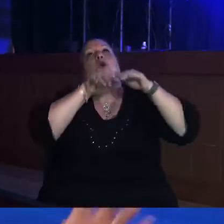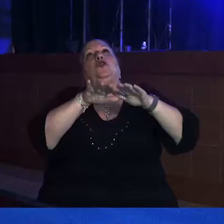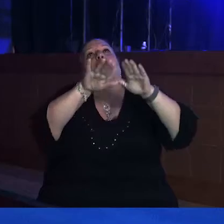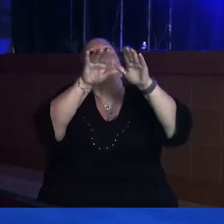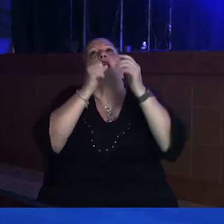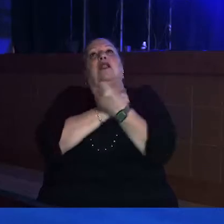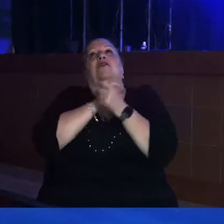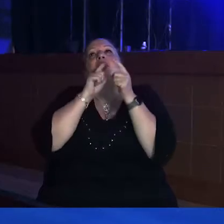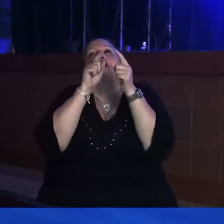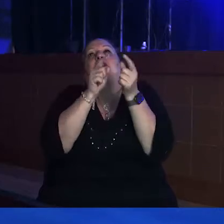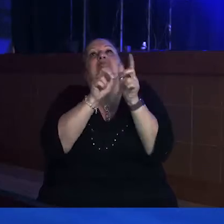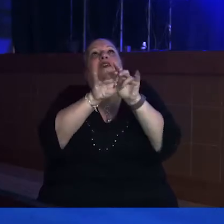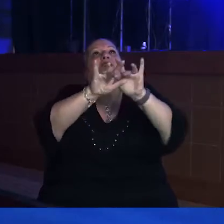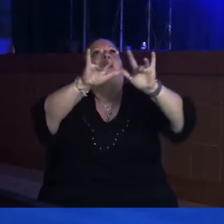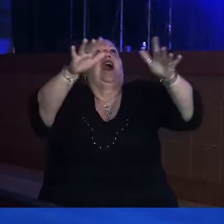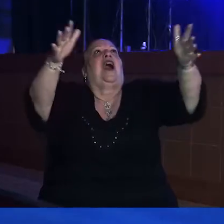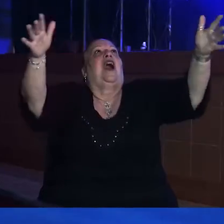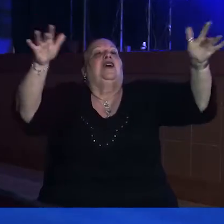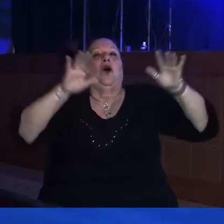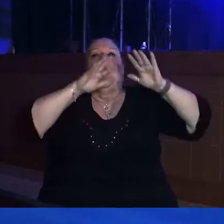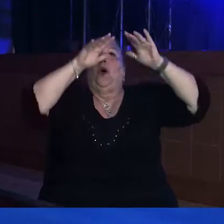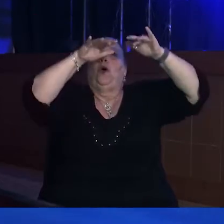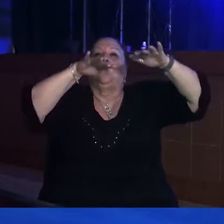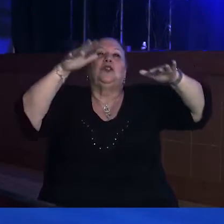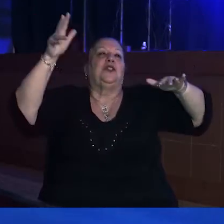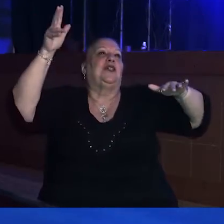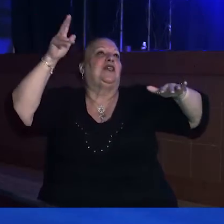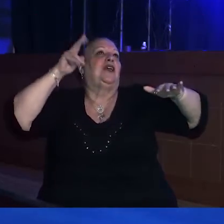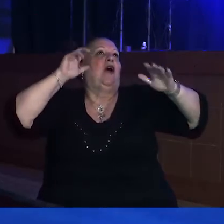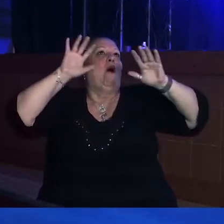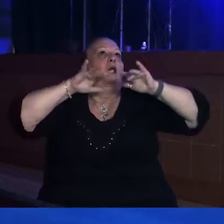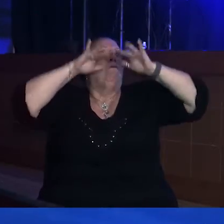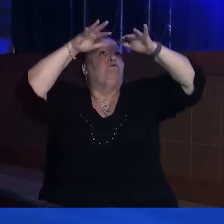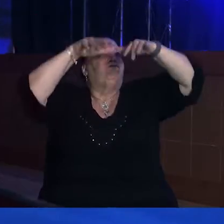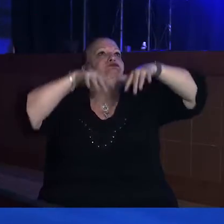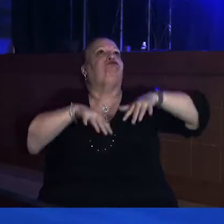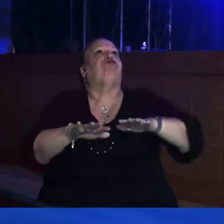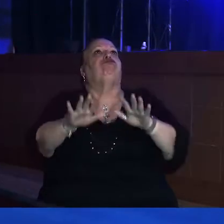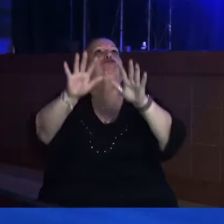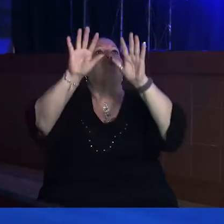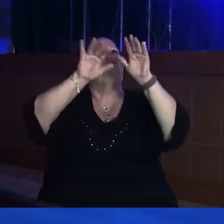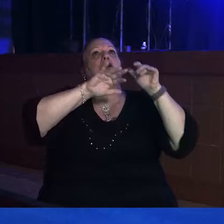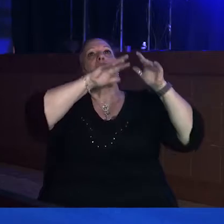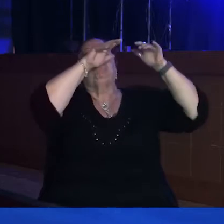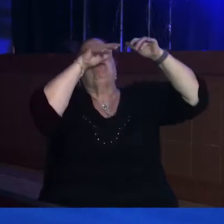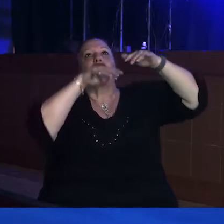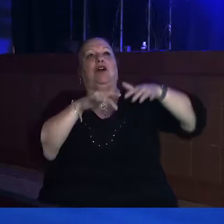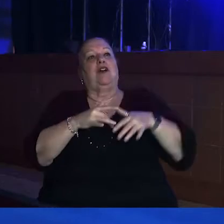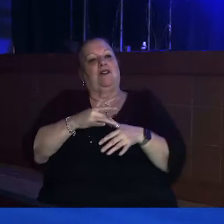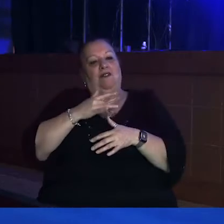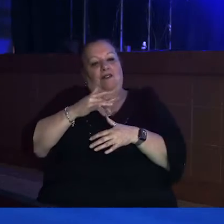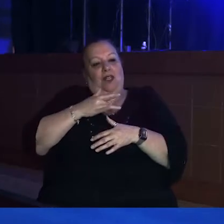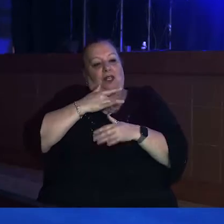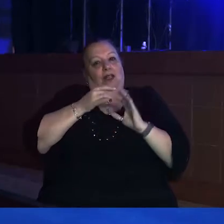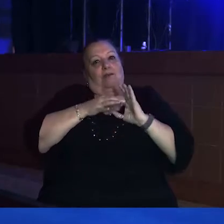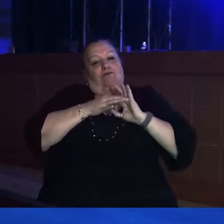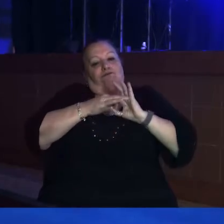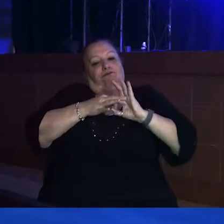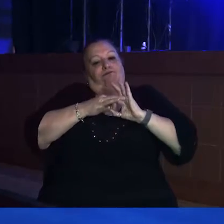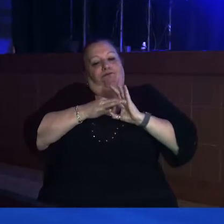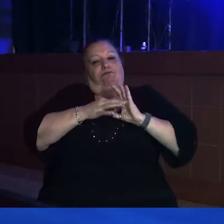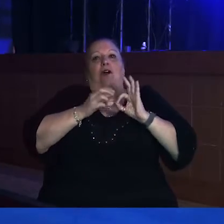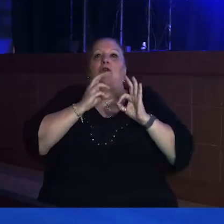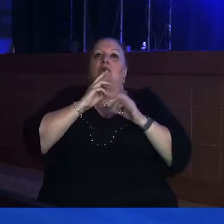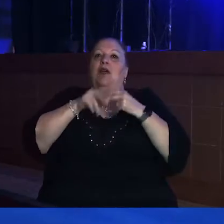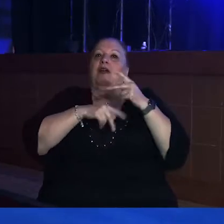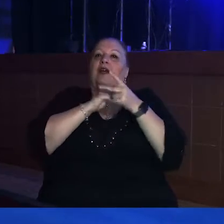vast ocean, and I love hearing the waves crashing. There's something that happens inside of me when I'm around that kind of water, and it's just this peaceful,